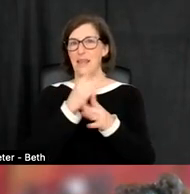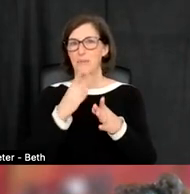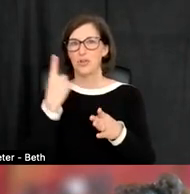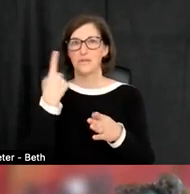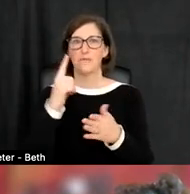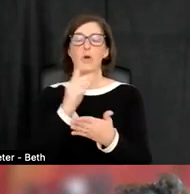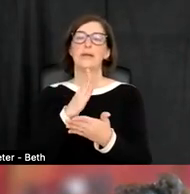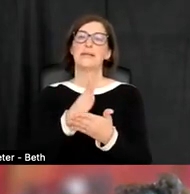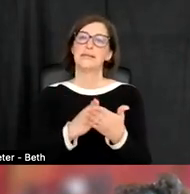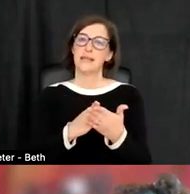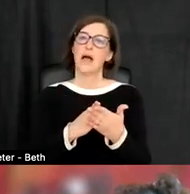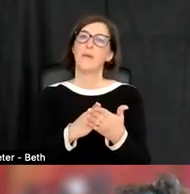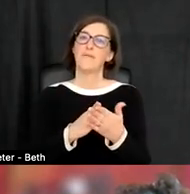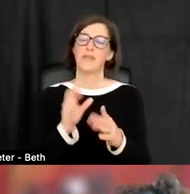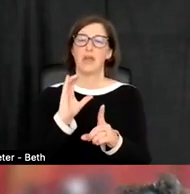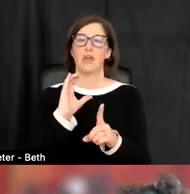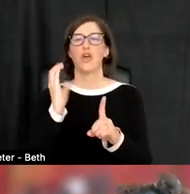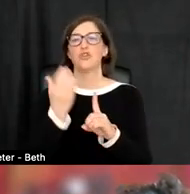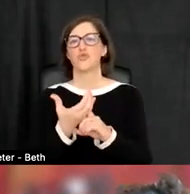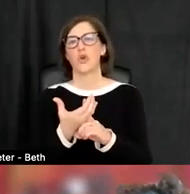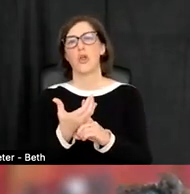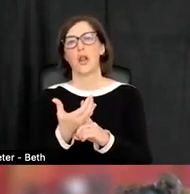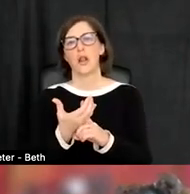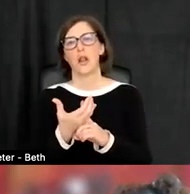the cultural